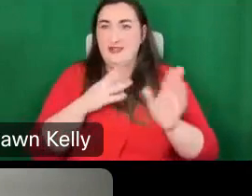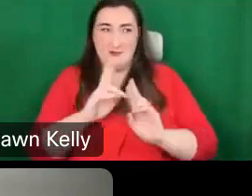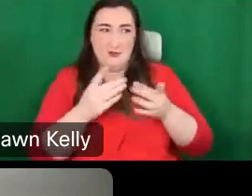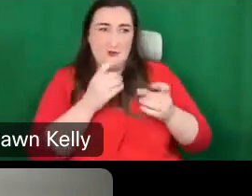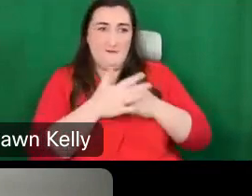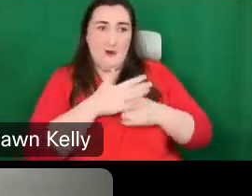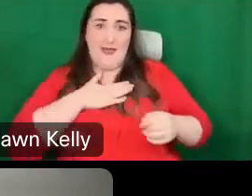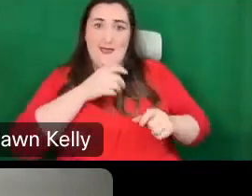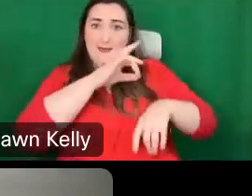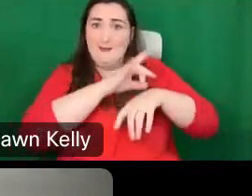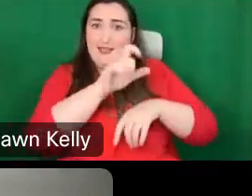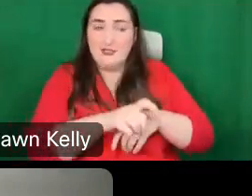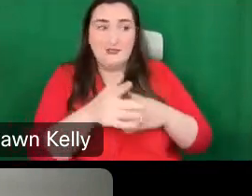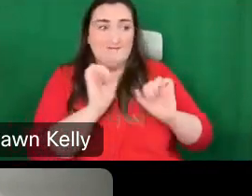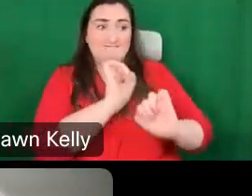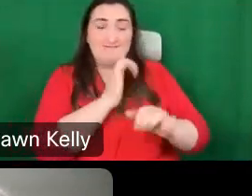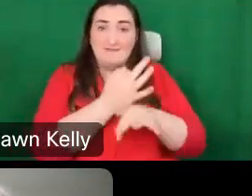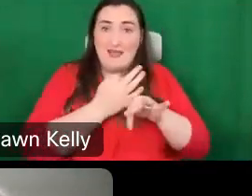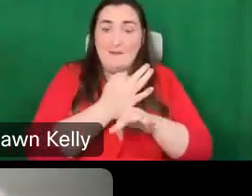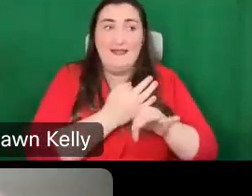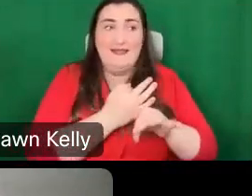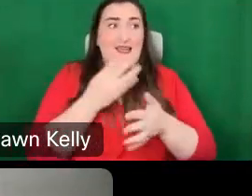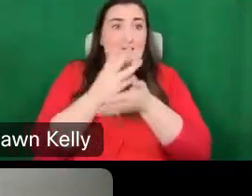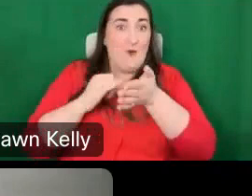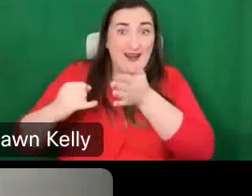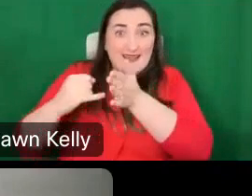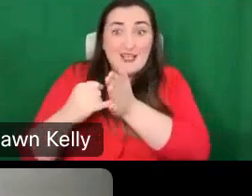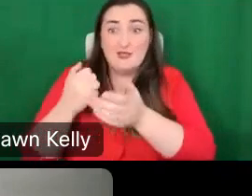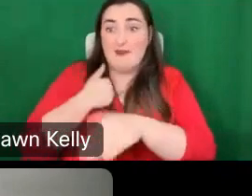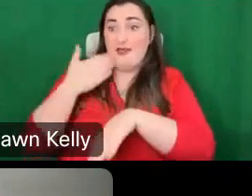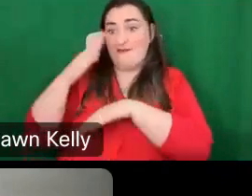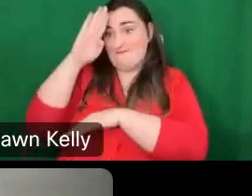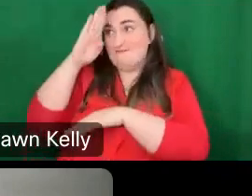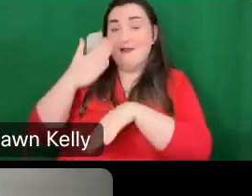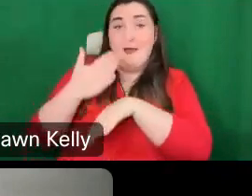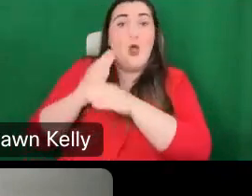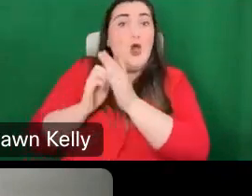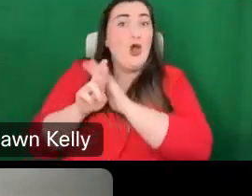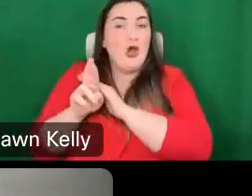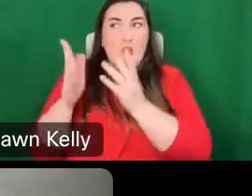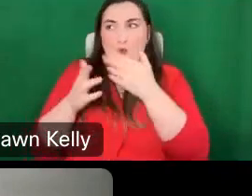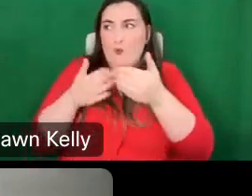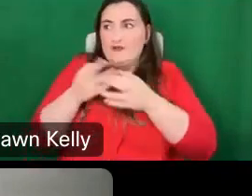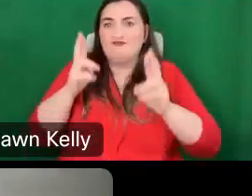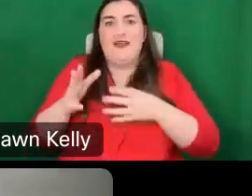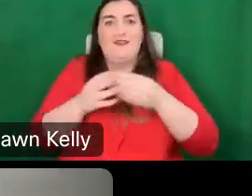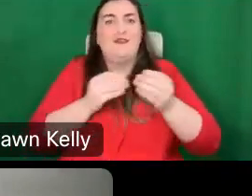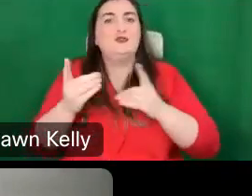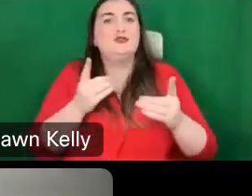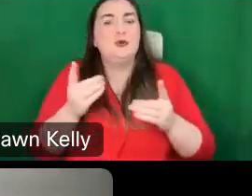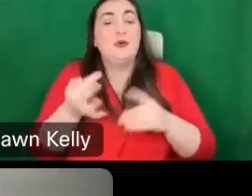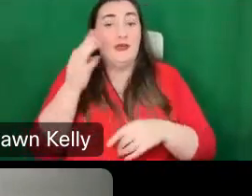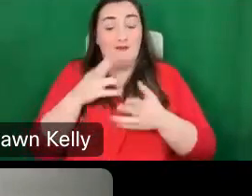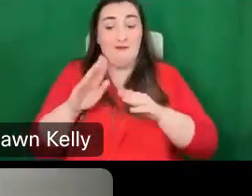What am I supposed to do for his family? What am I supposed to do for the organization, my employer, and so on? What's the right thing to do? And, you know, when people are